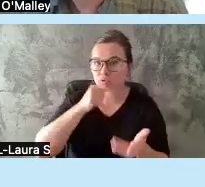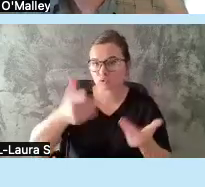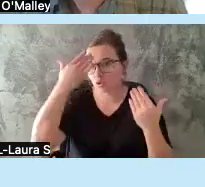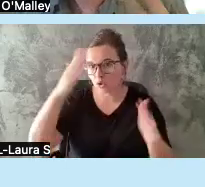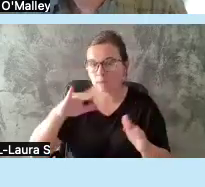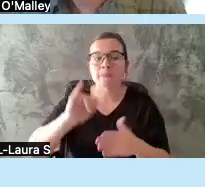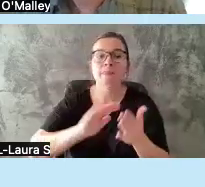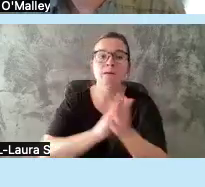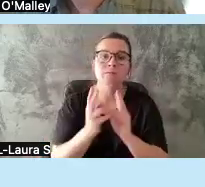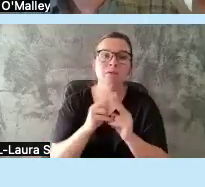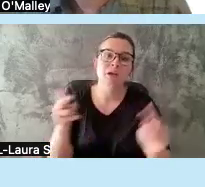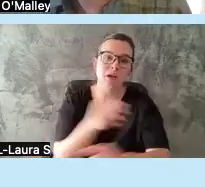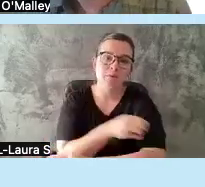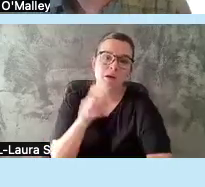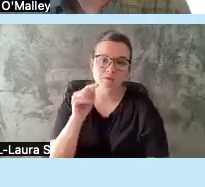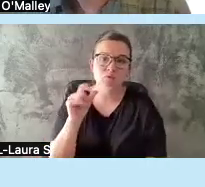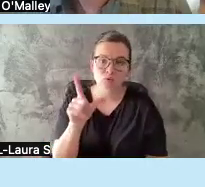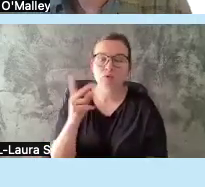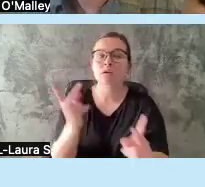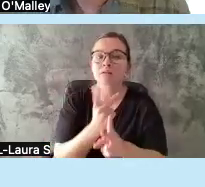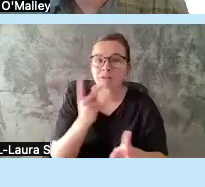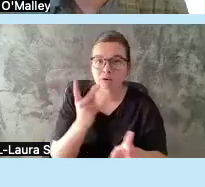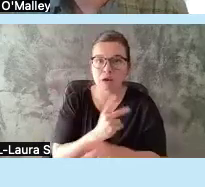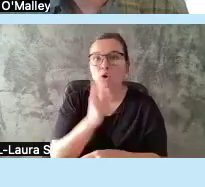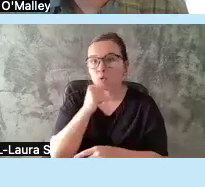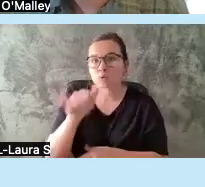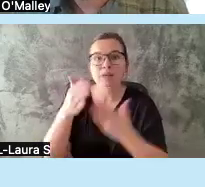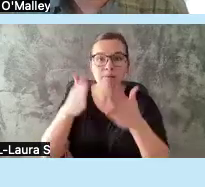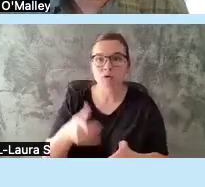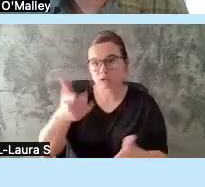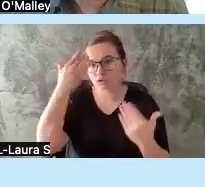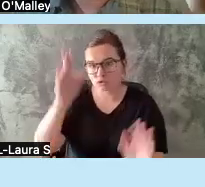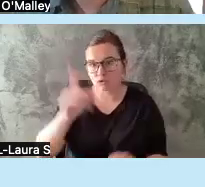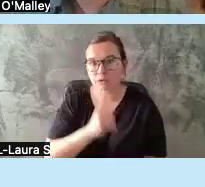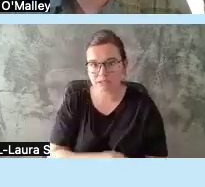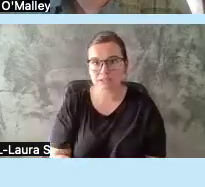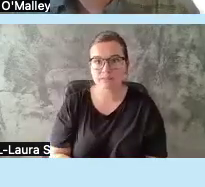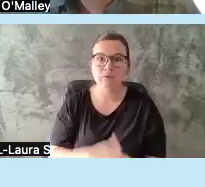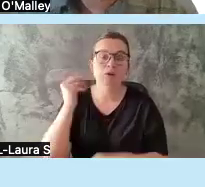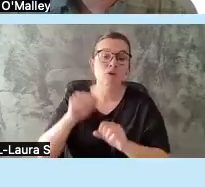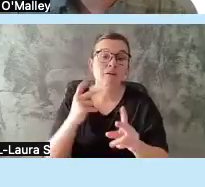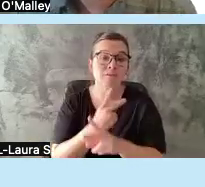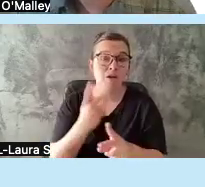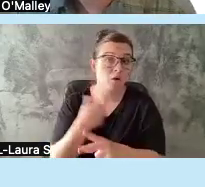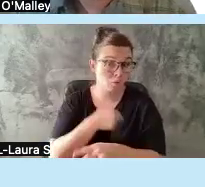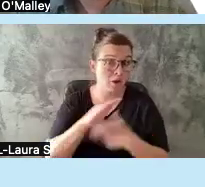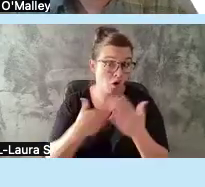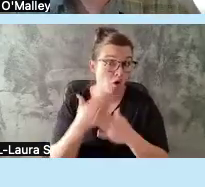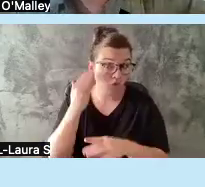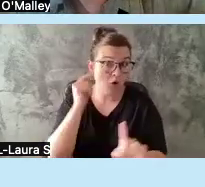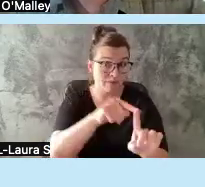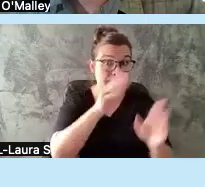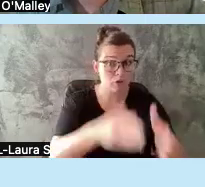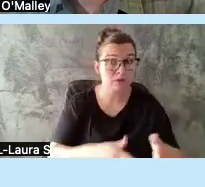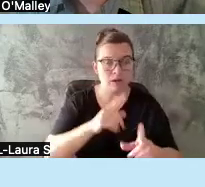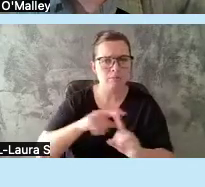that becomes a very powerful tool to figure out who that person you don't know is. Because you can figure out, well, we don't know this person, but